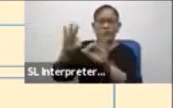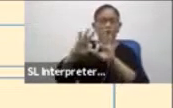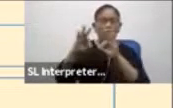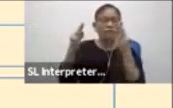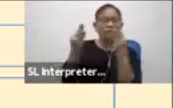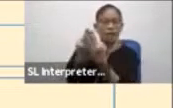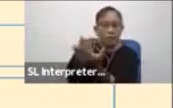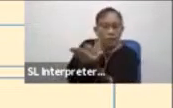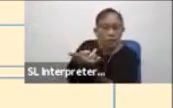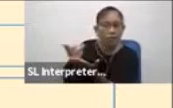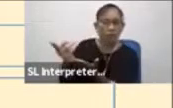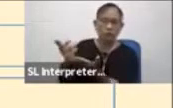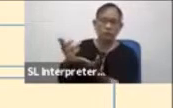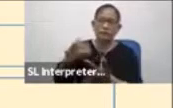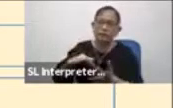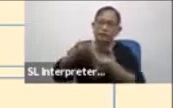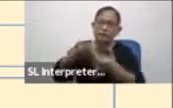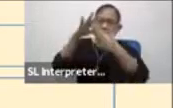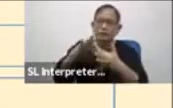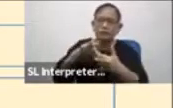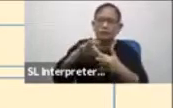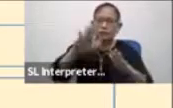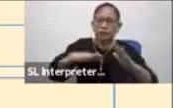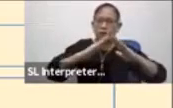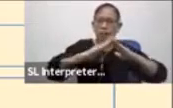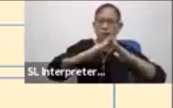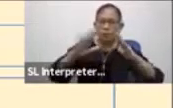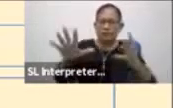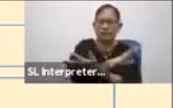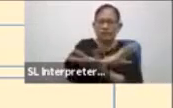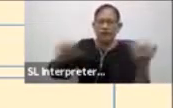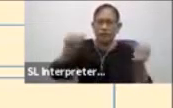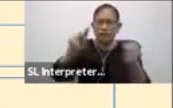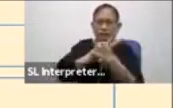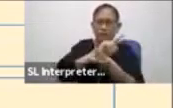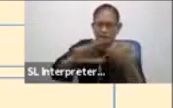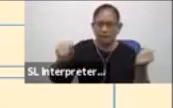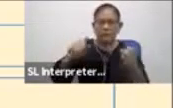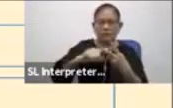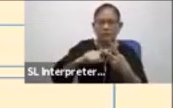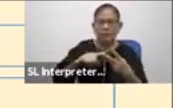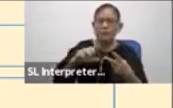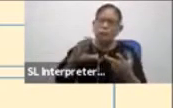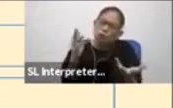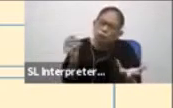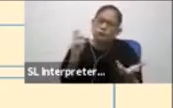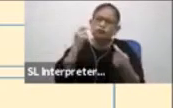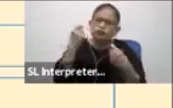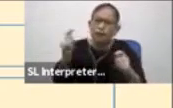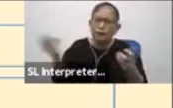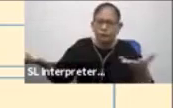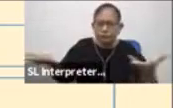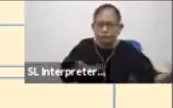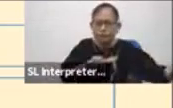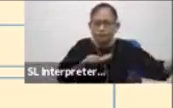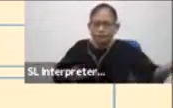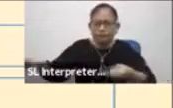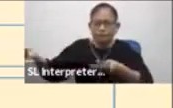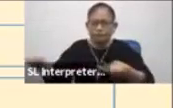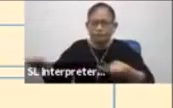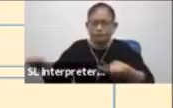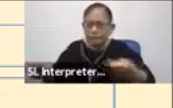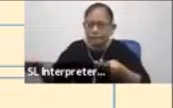example, what general response from the community is we'll try to mediate or reconciliate